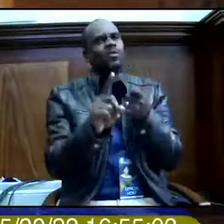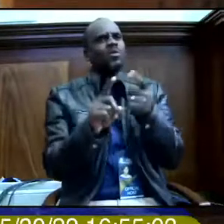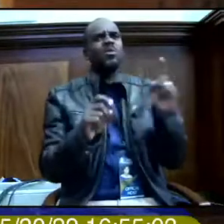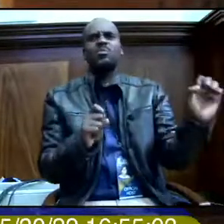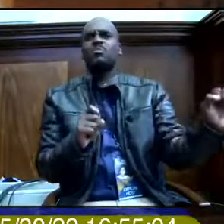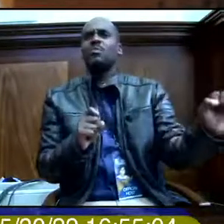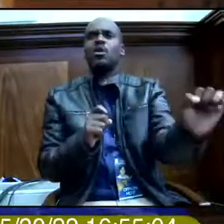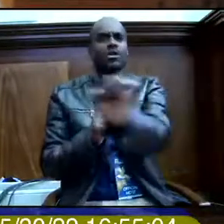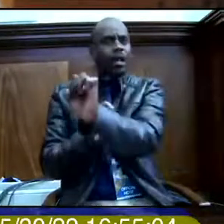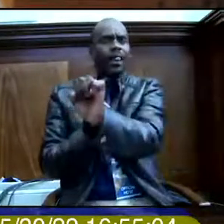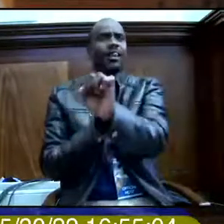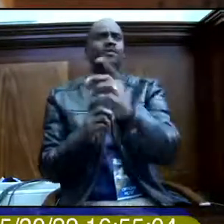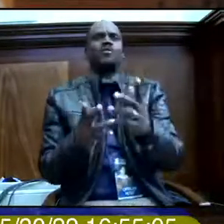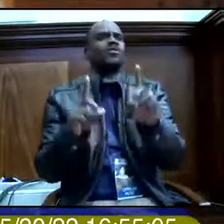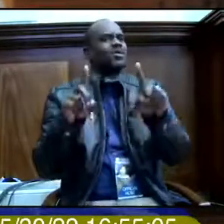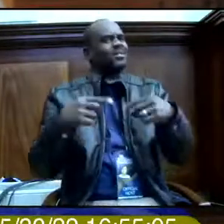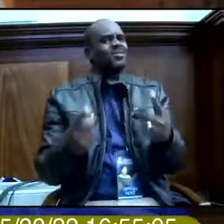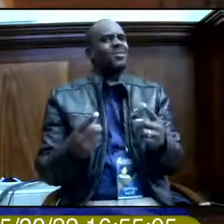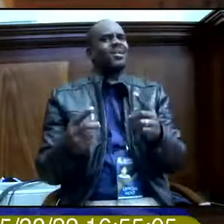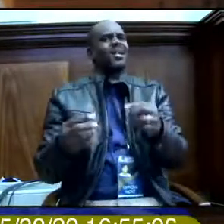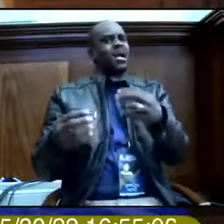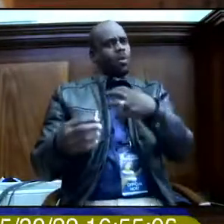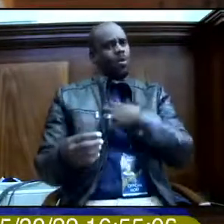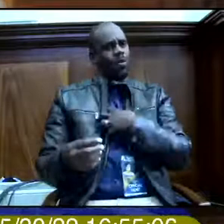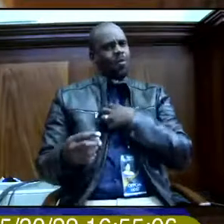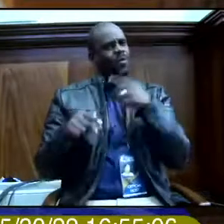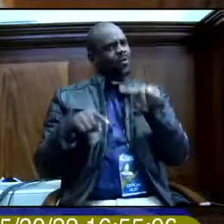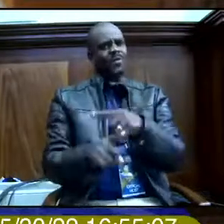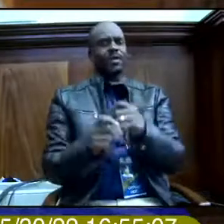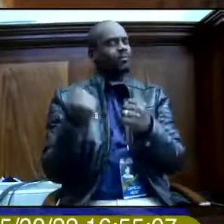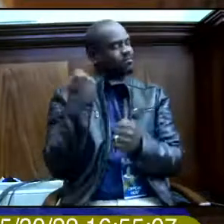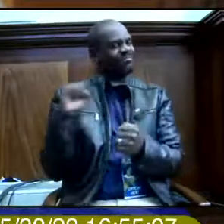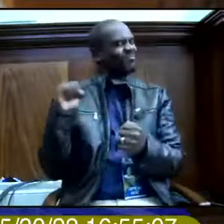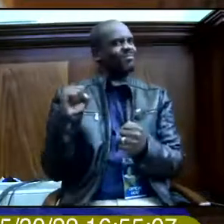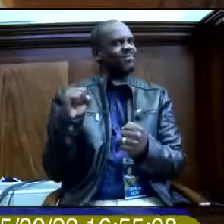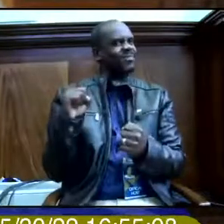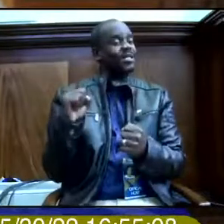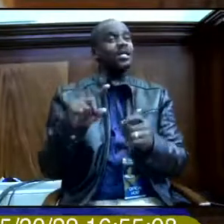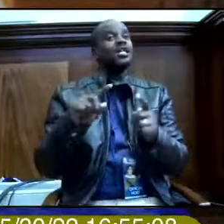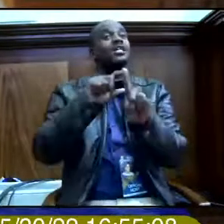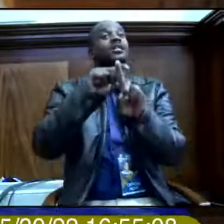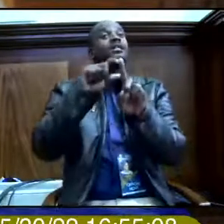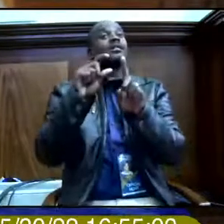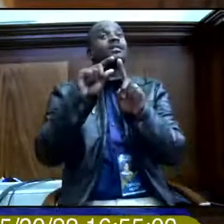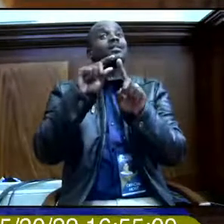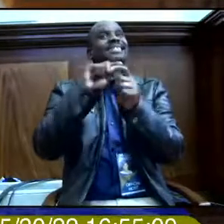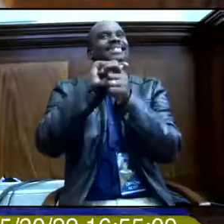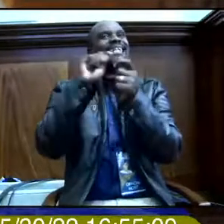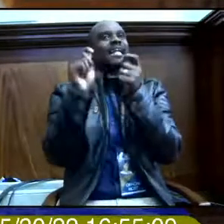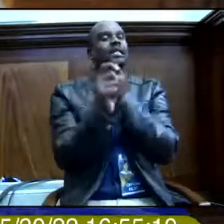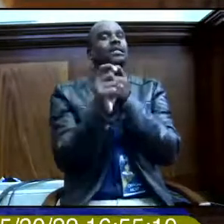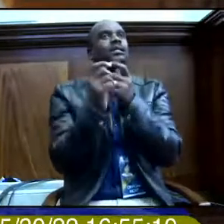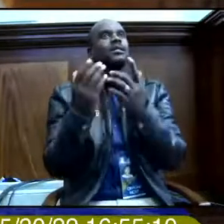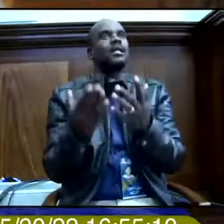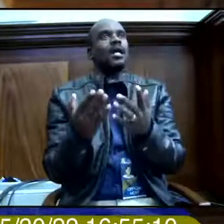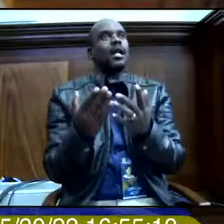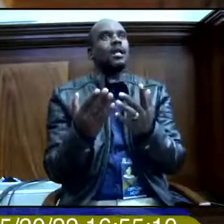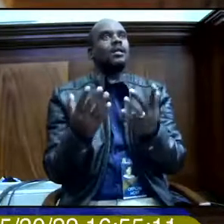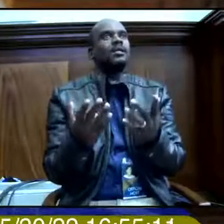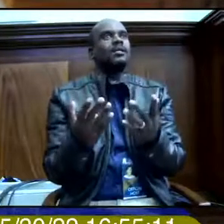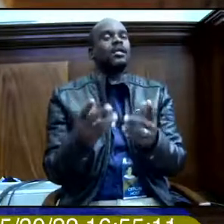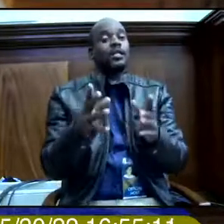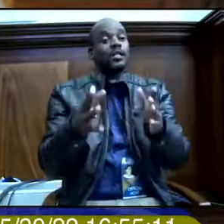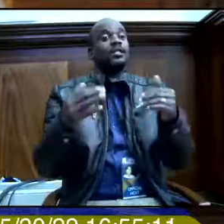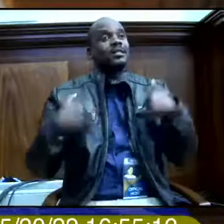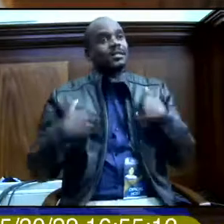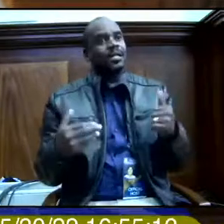so that it's not our own thing we have done that with the traditional leaders dialogue we started that